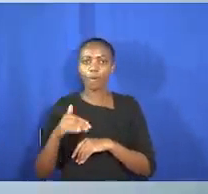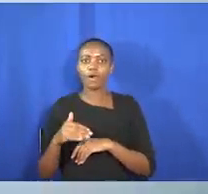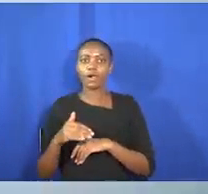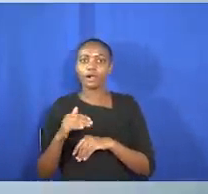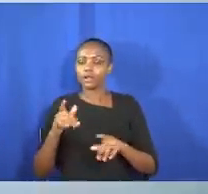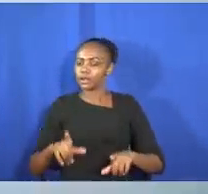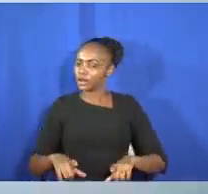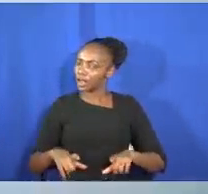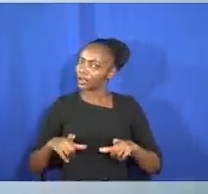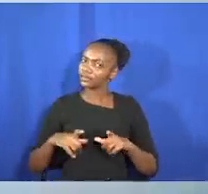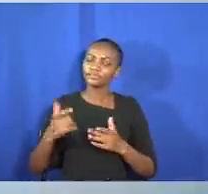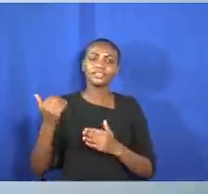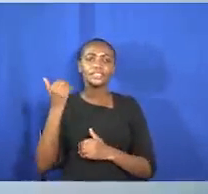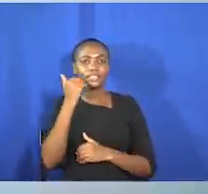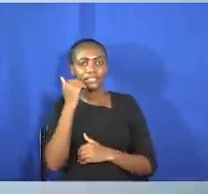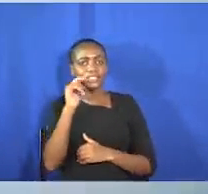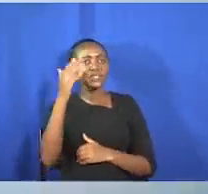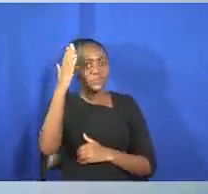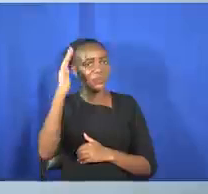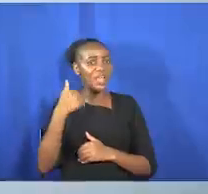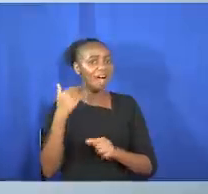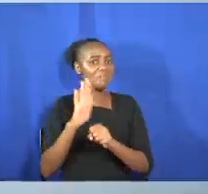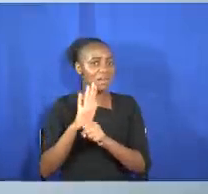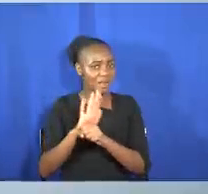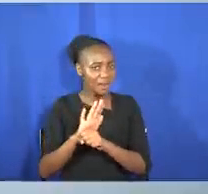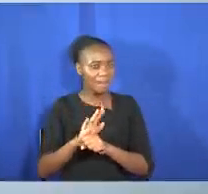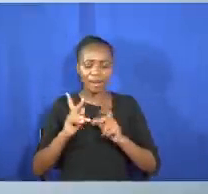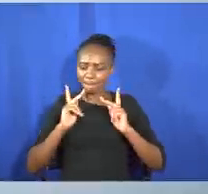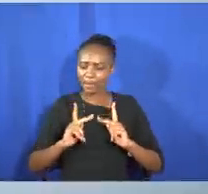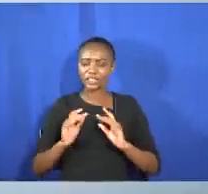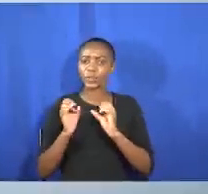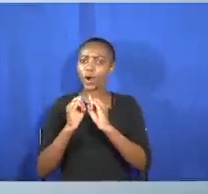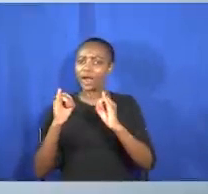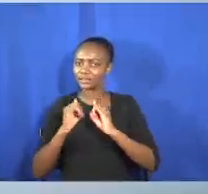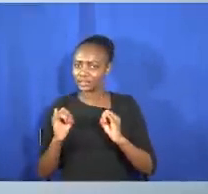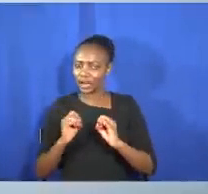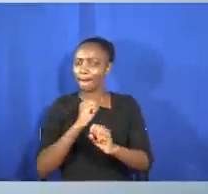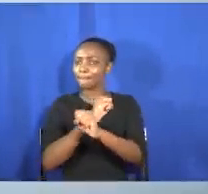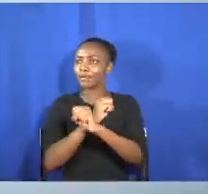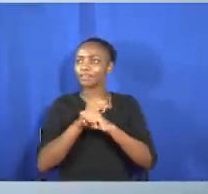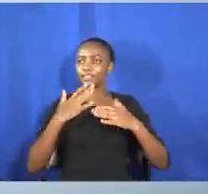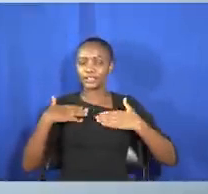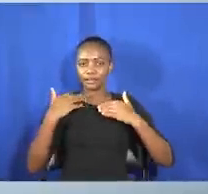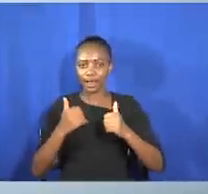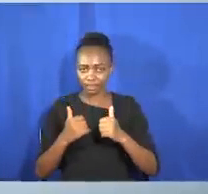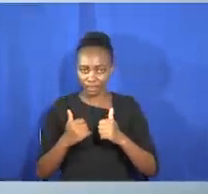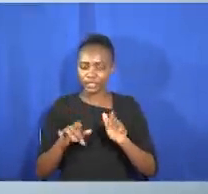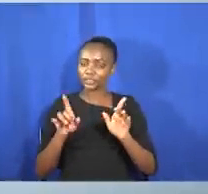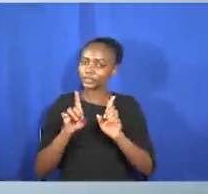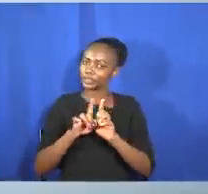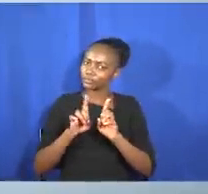alcohol and drug abuse, lifestyle diseases, because there are many, we understand these days, personal hygiene, preventive